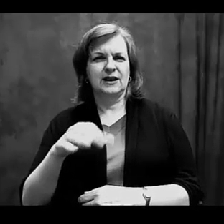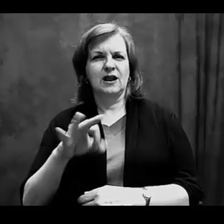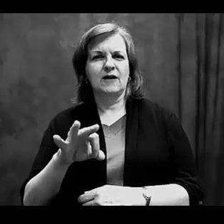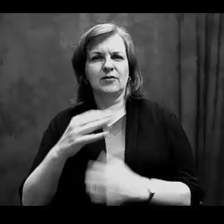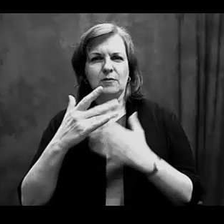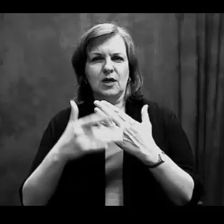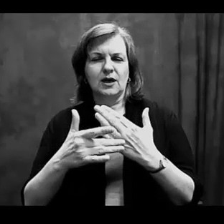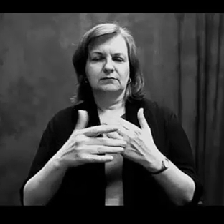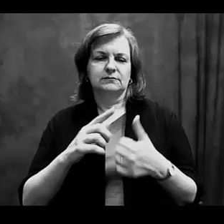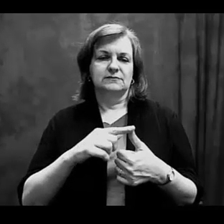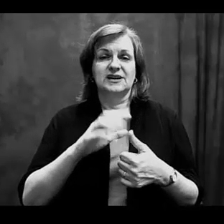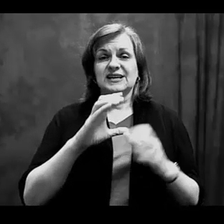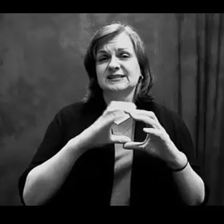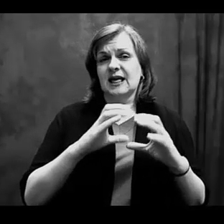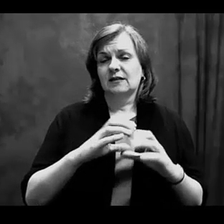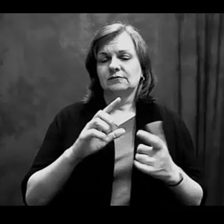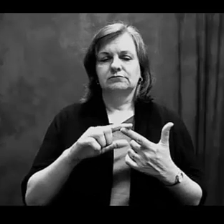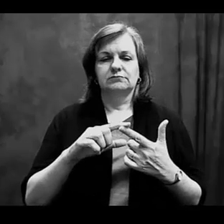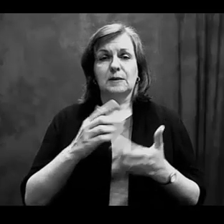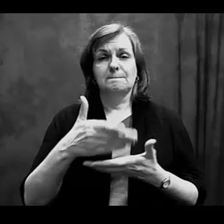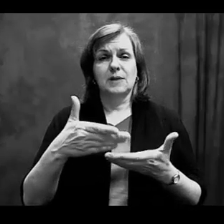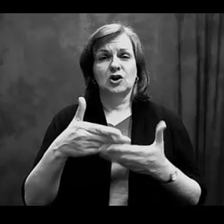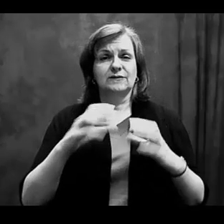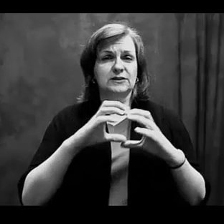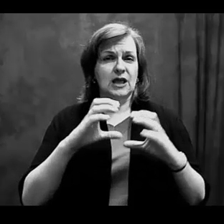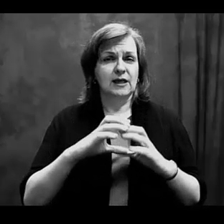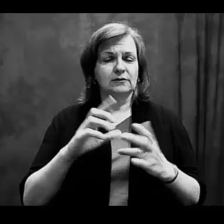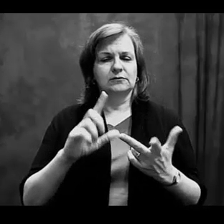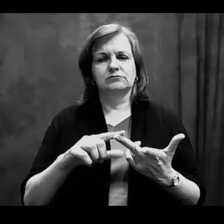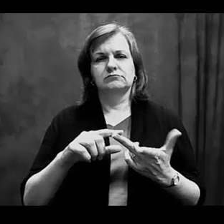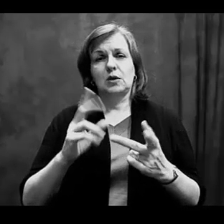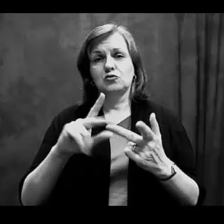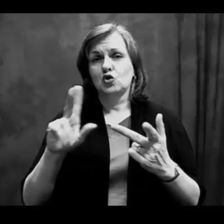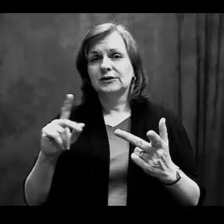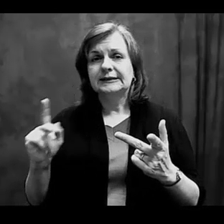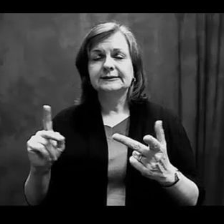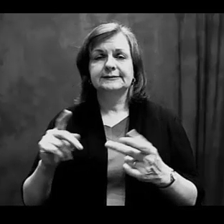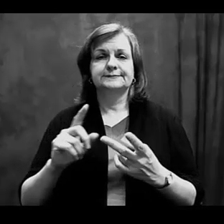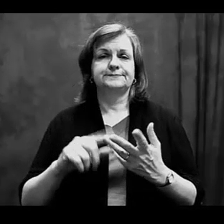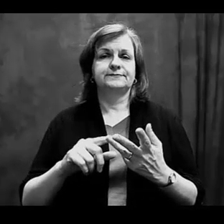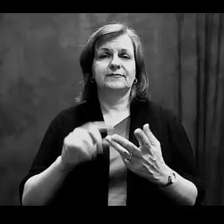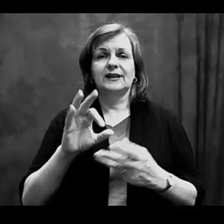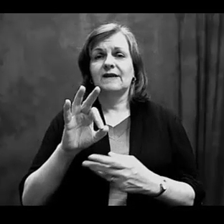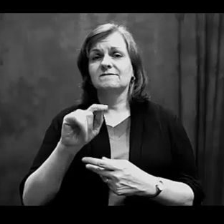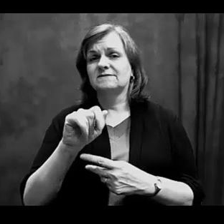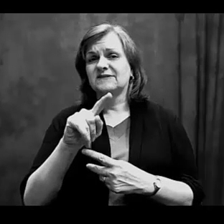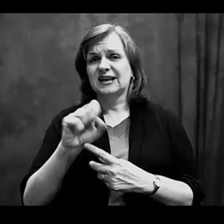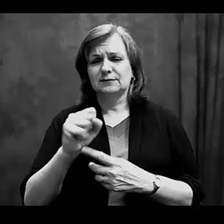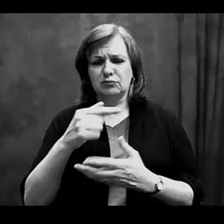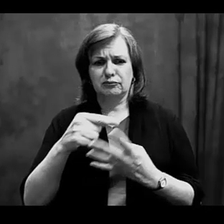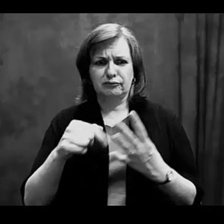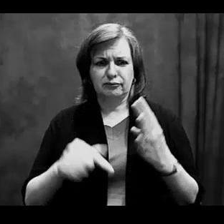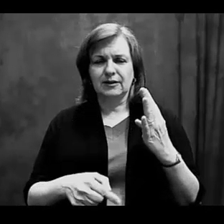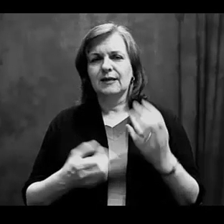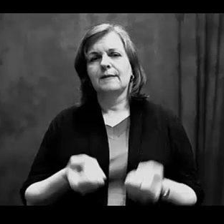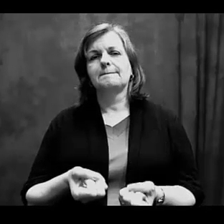other 45% of the blood, cells, cell fragments, proteins,